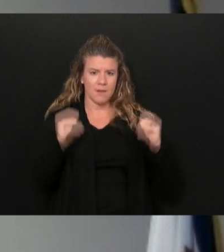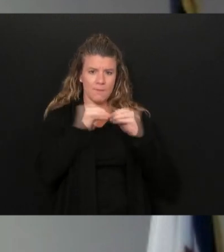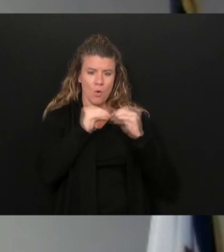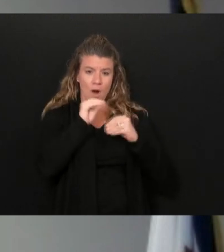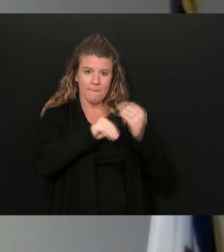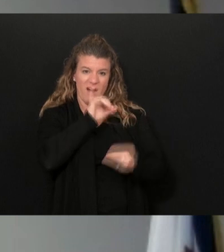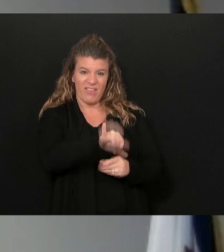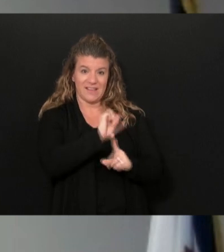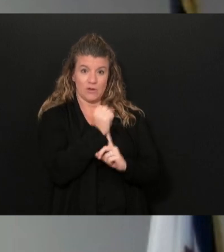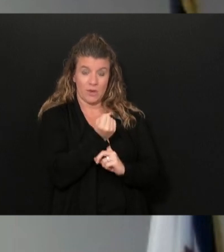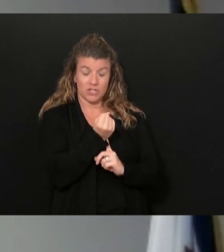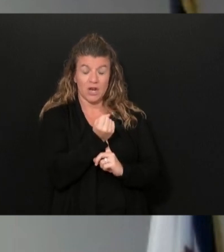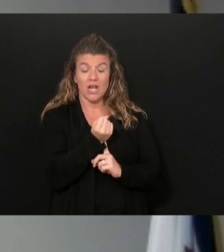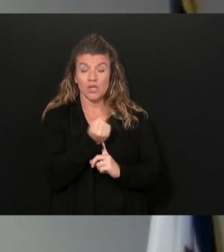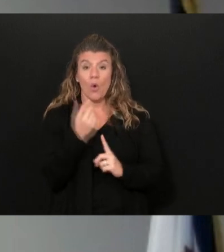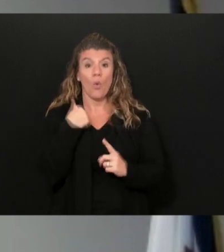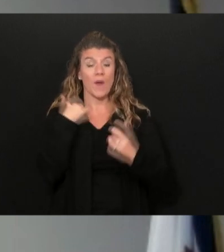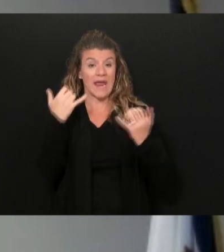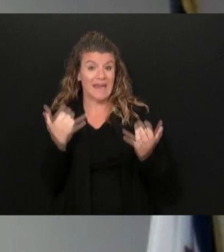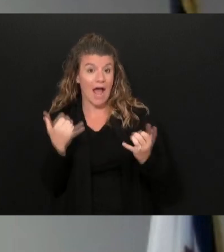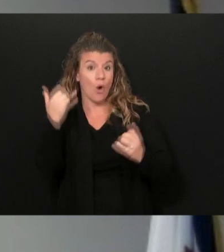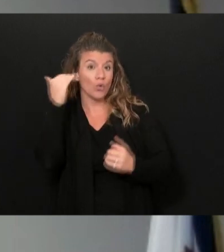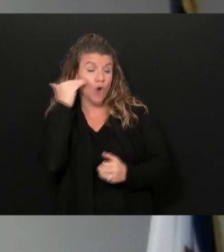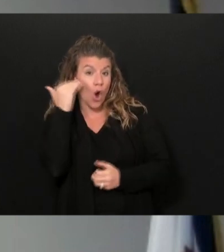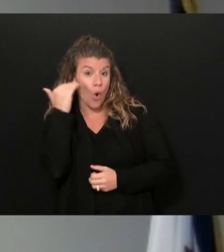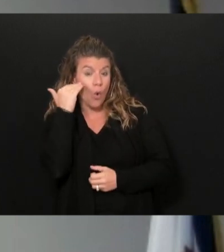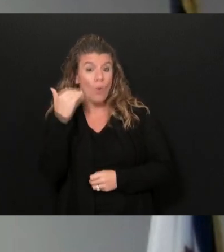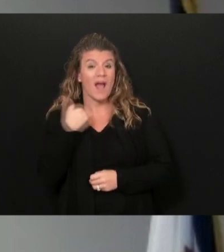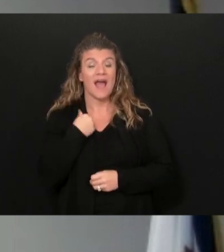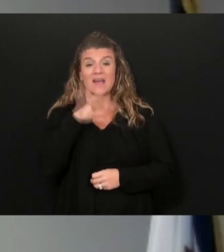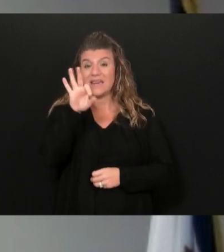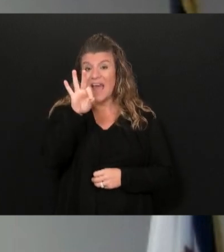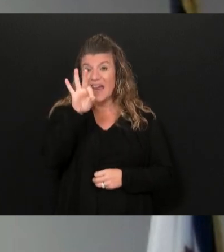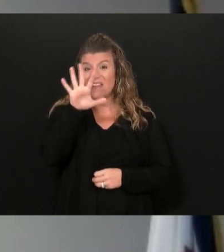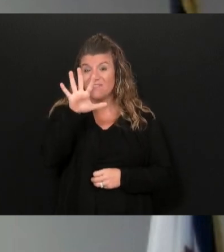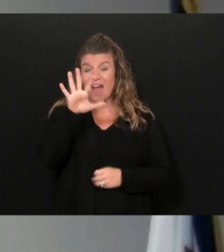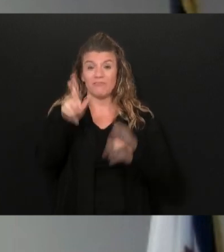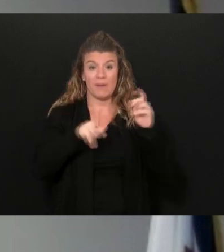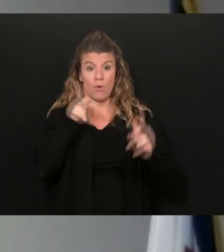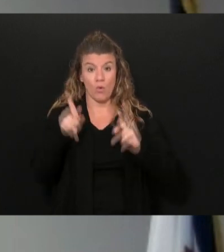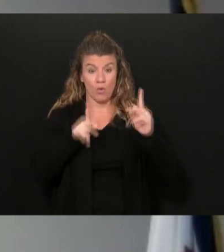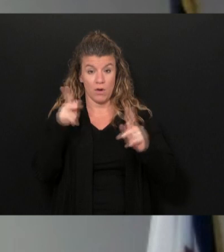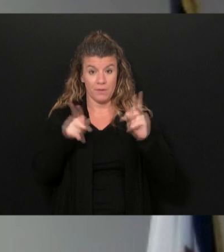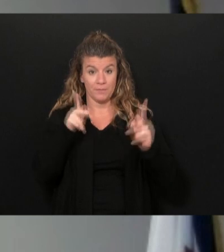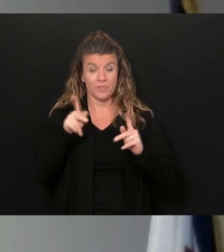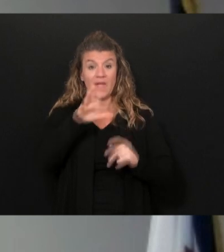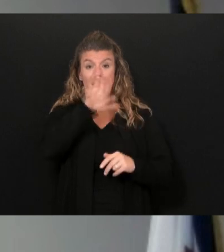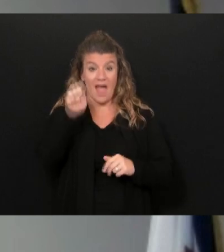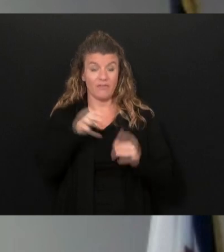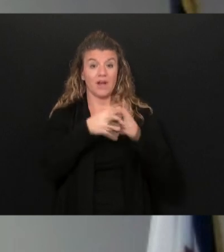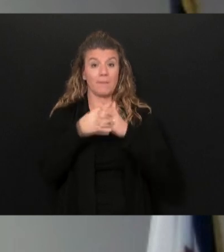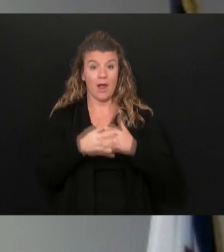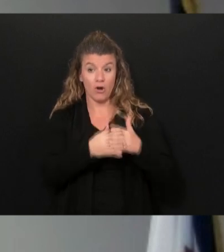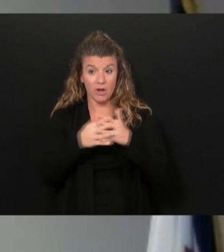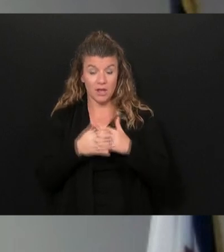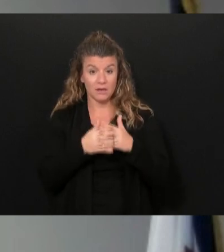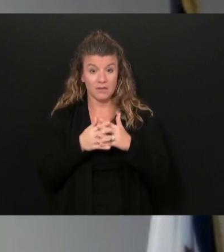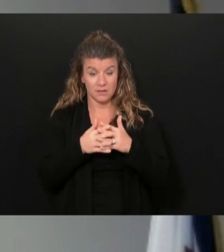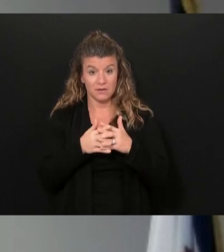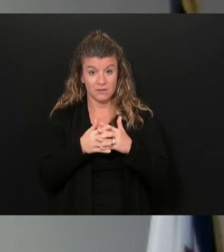know that that overall we have had 95 individuals who are African American out of